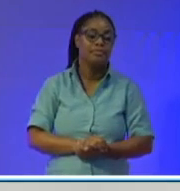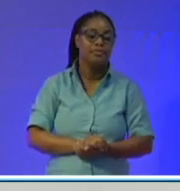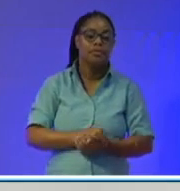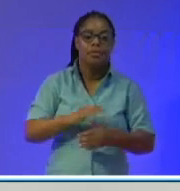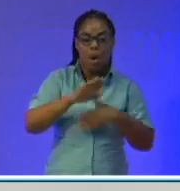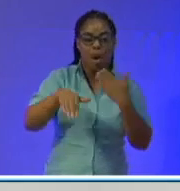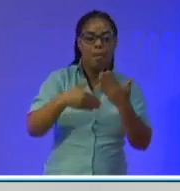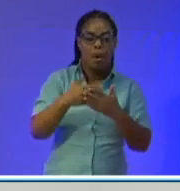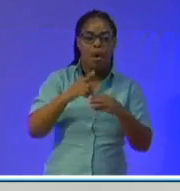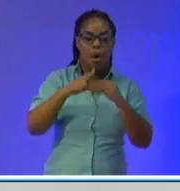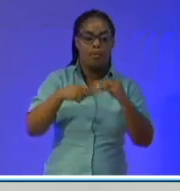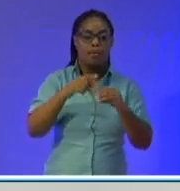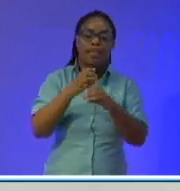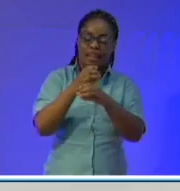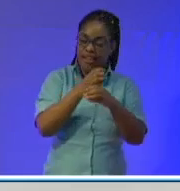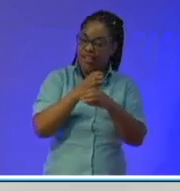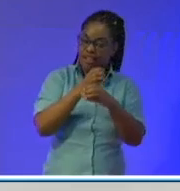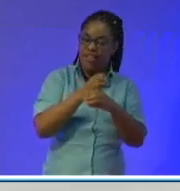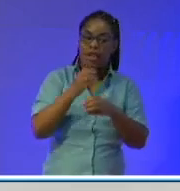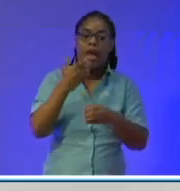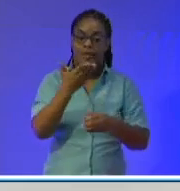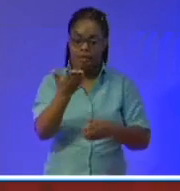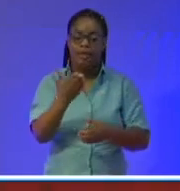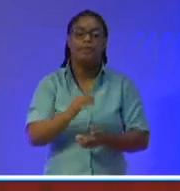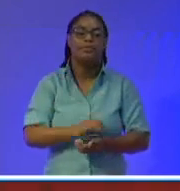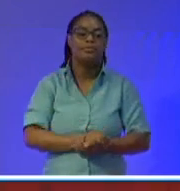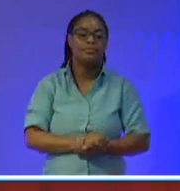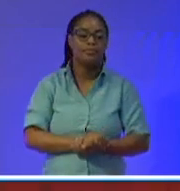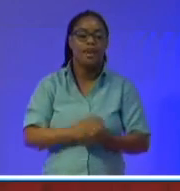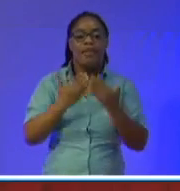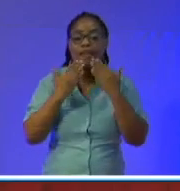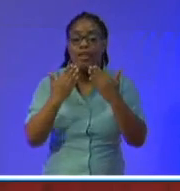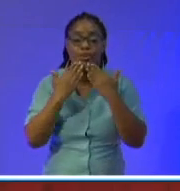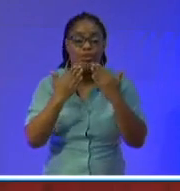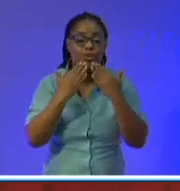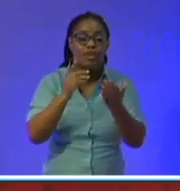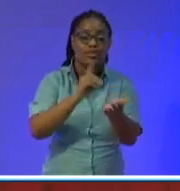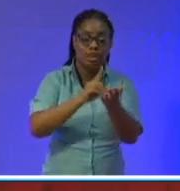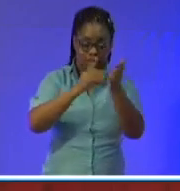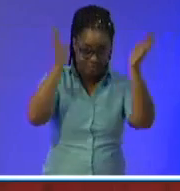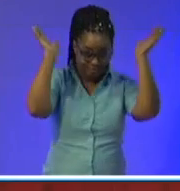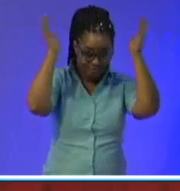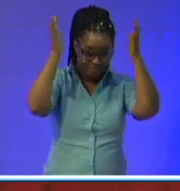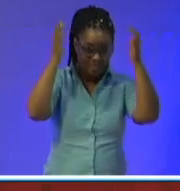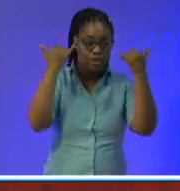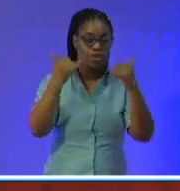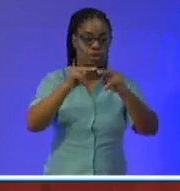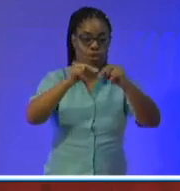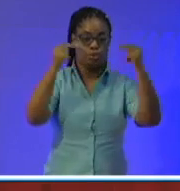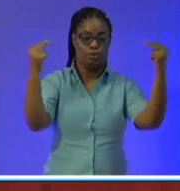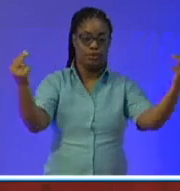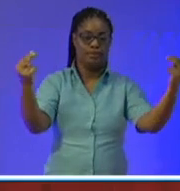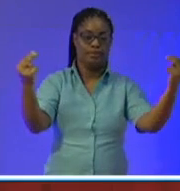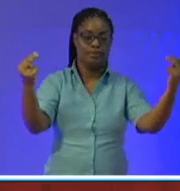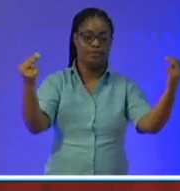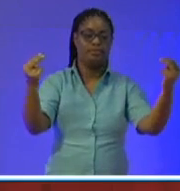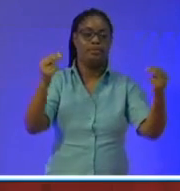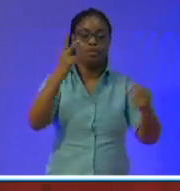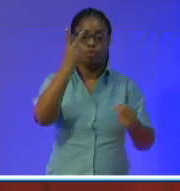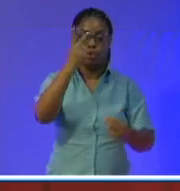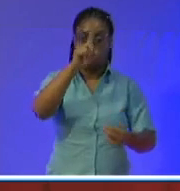morning. Thank you very much, Minister. And Dr. Hines, we now go to the Newsday for your two questions.